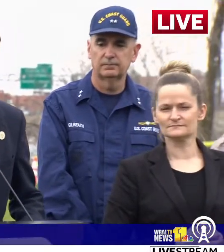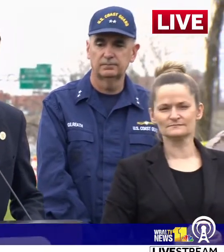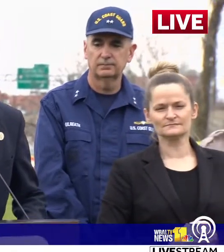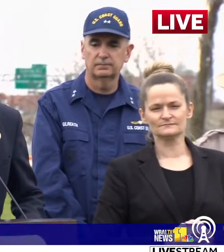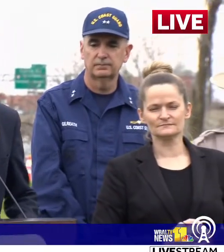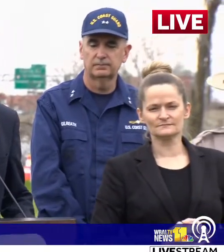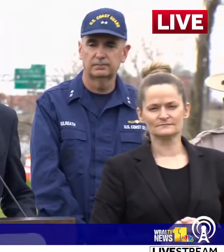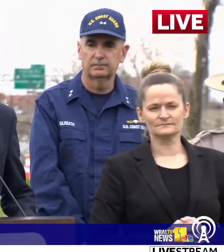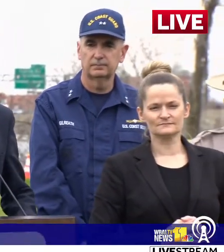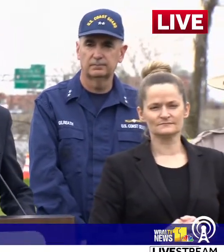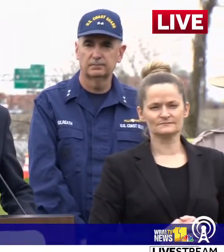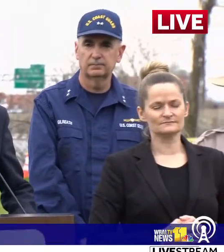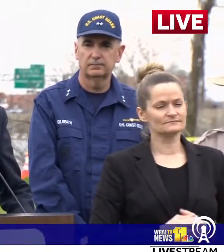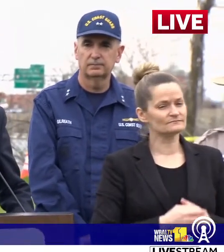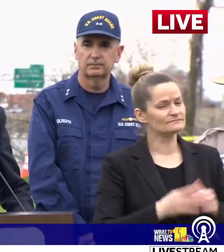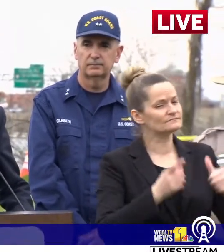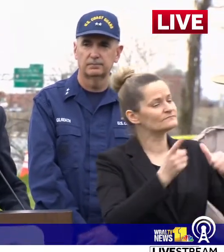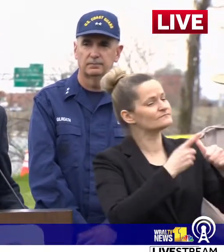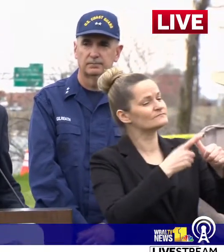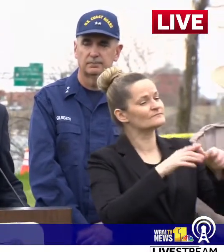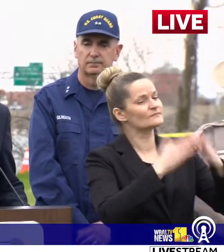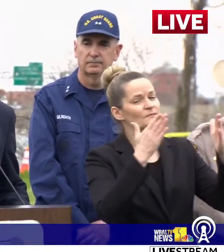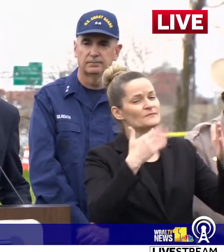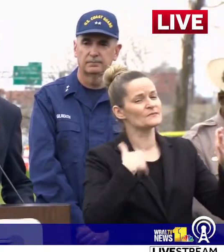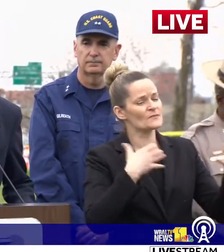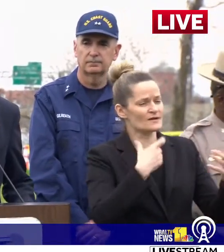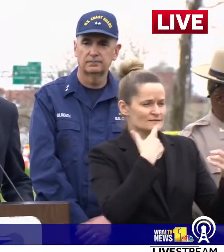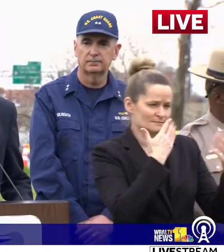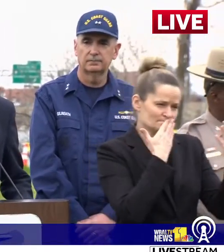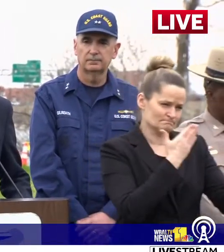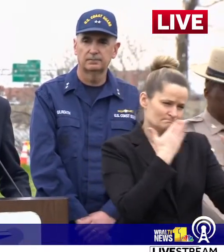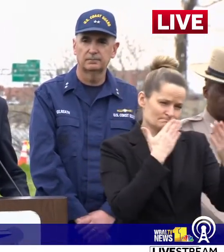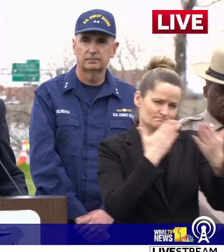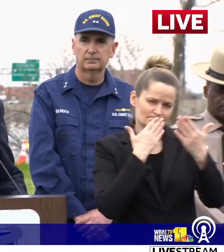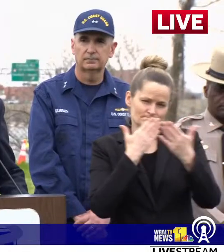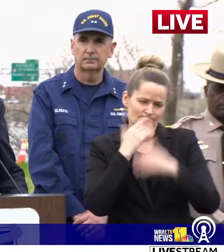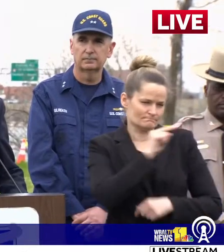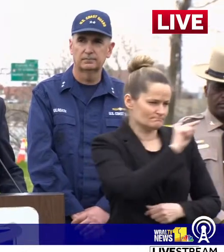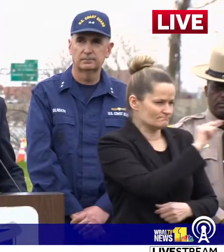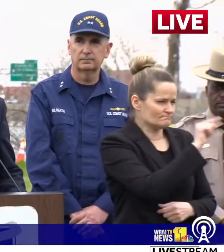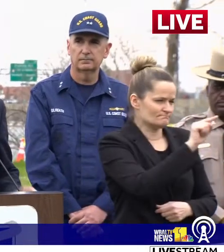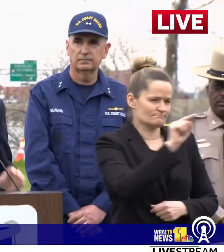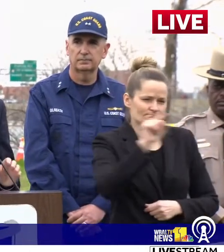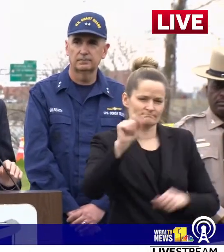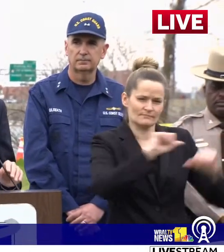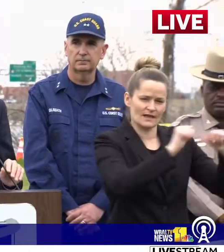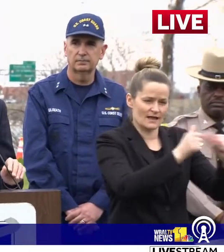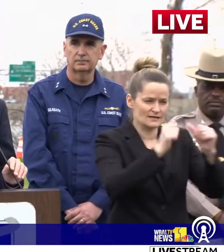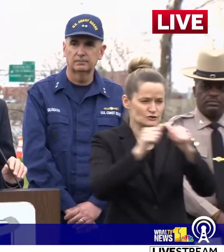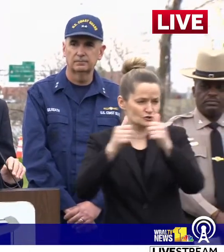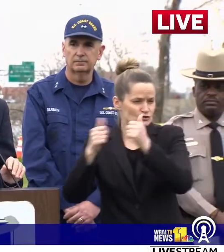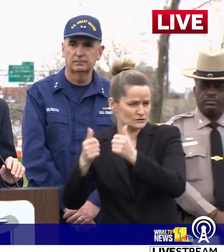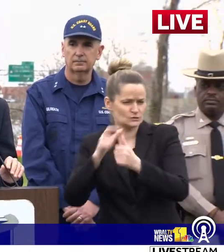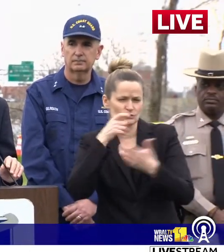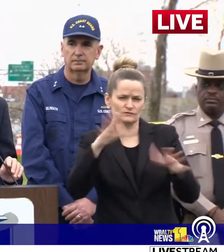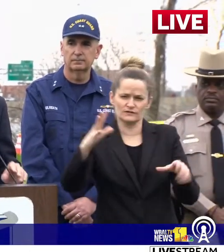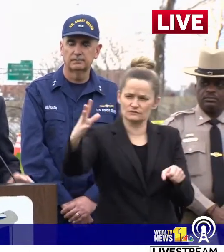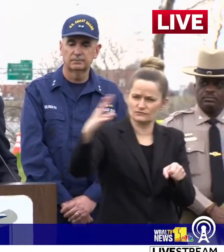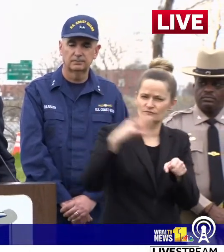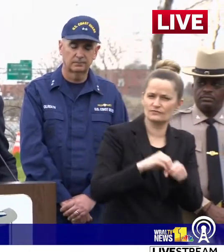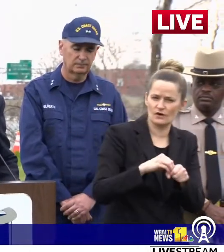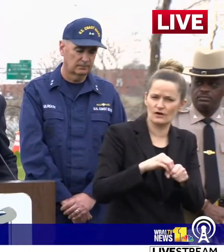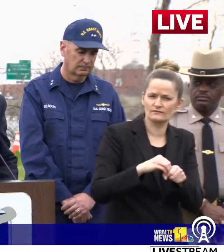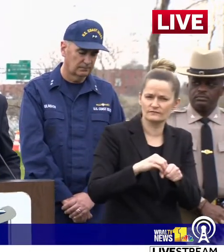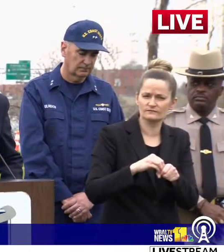Well, I want to start out by thanking all of the agencies and the folks who have been coordinating this effort. On the night of the disaster, of course, our